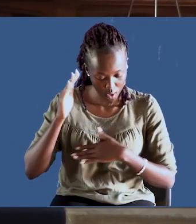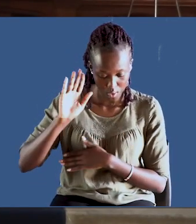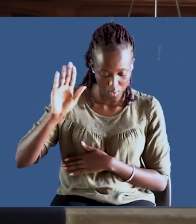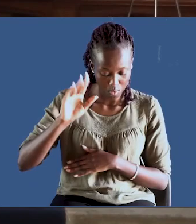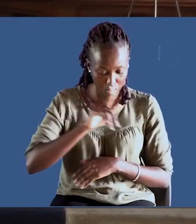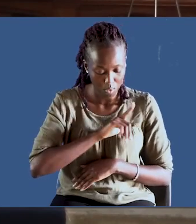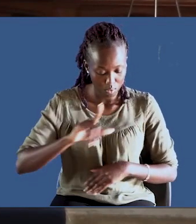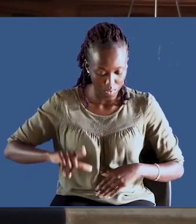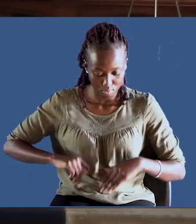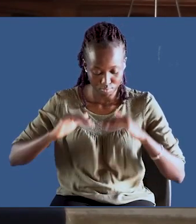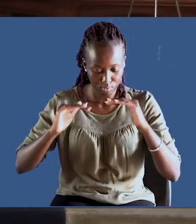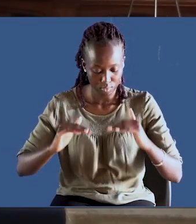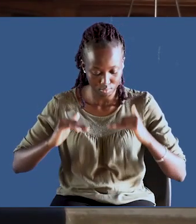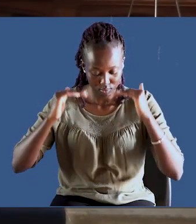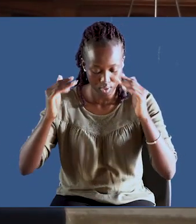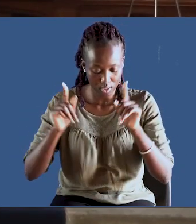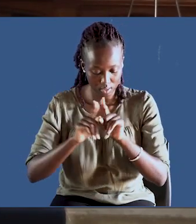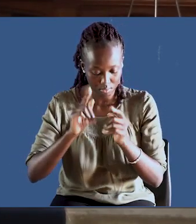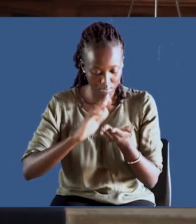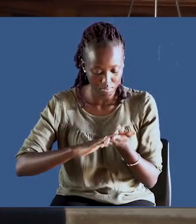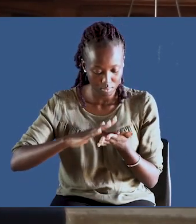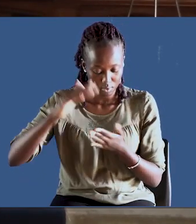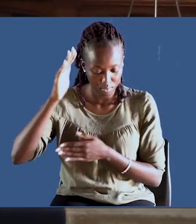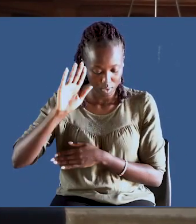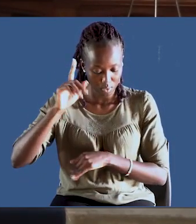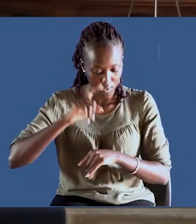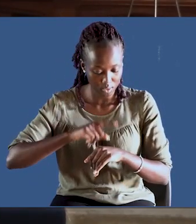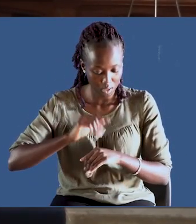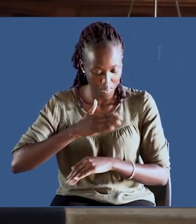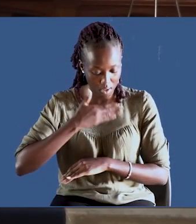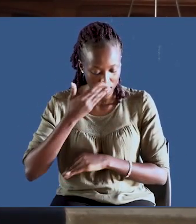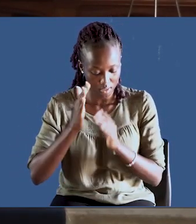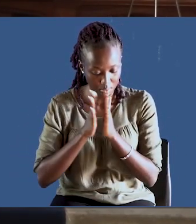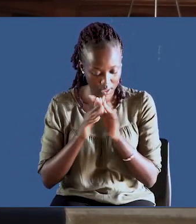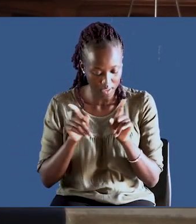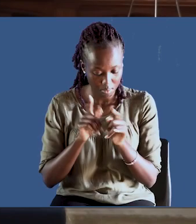So be blessed and exalted, even as you attend to our needs for today. Keep us at the very